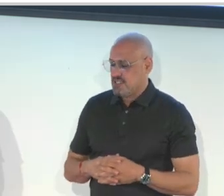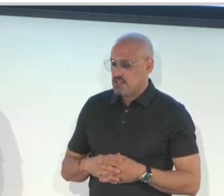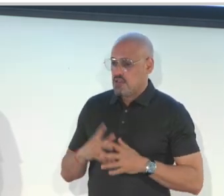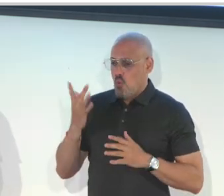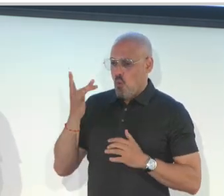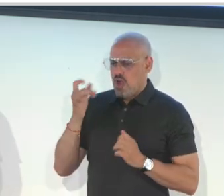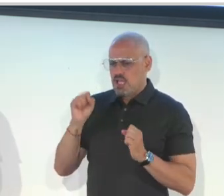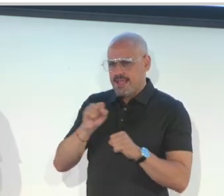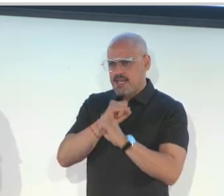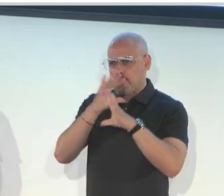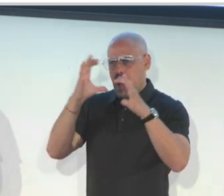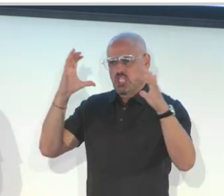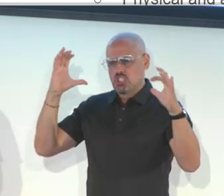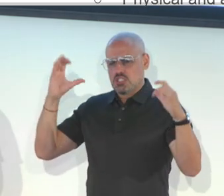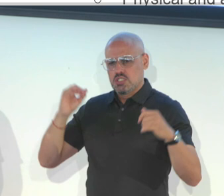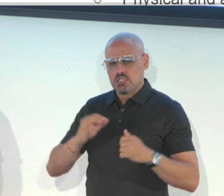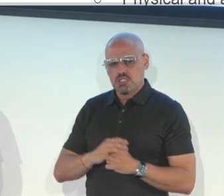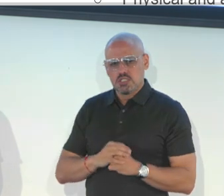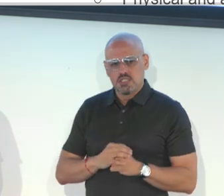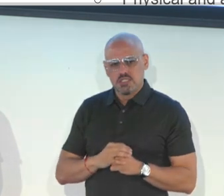Because you can imagine